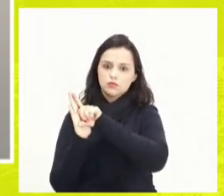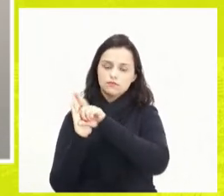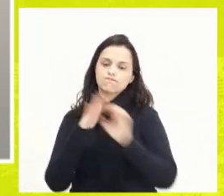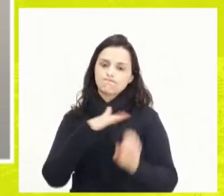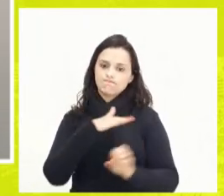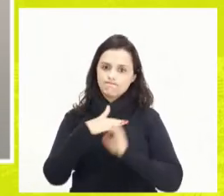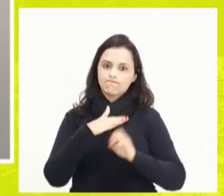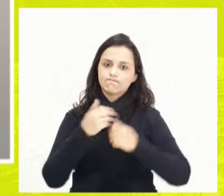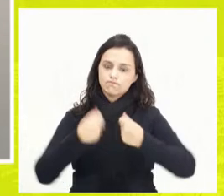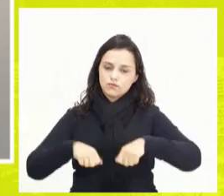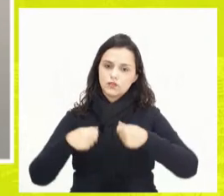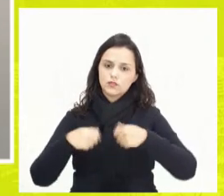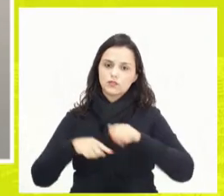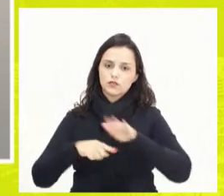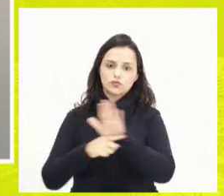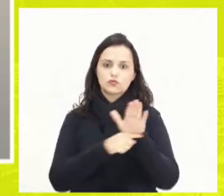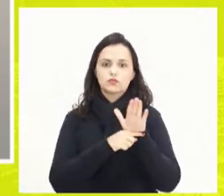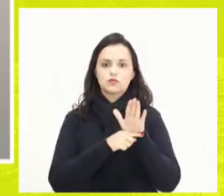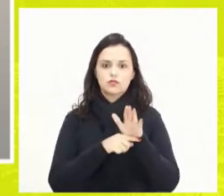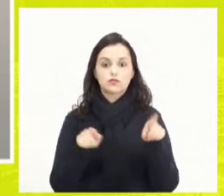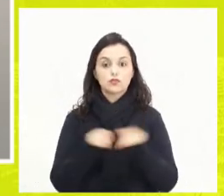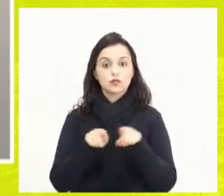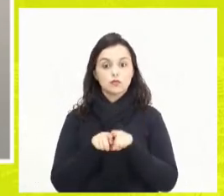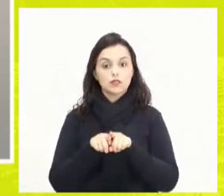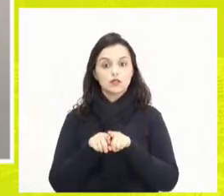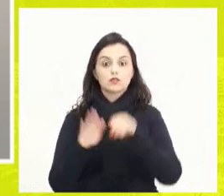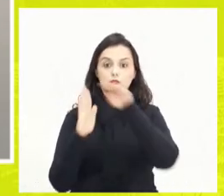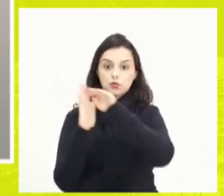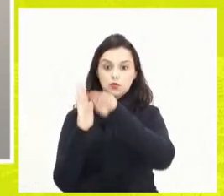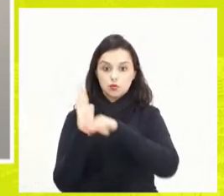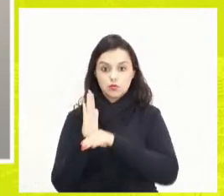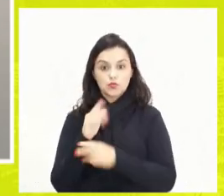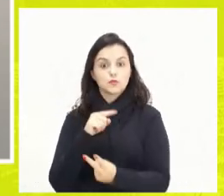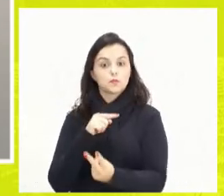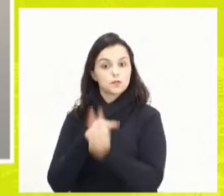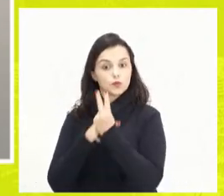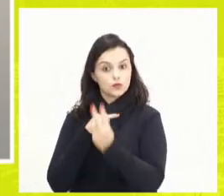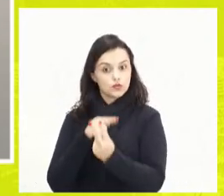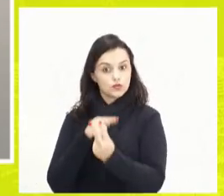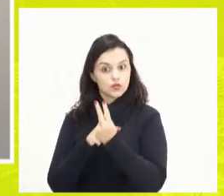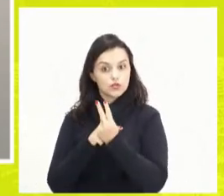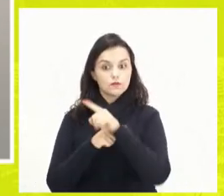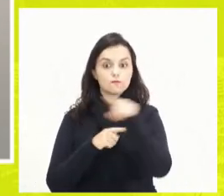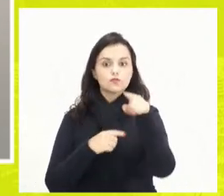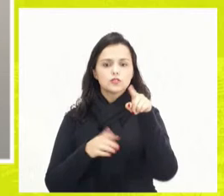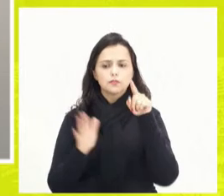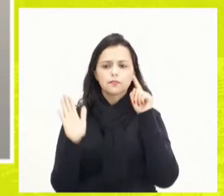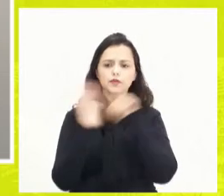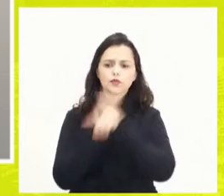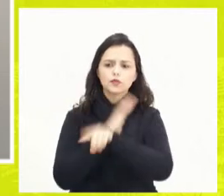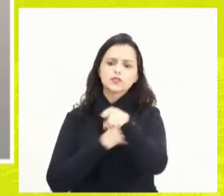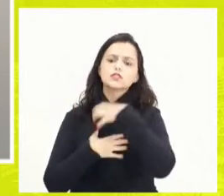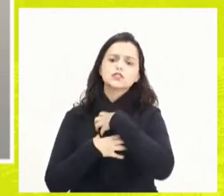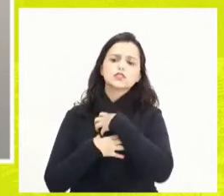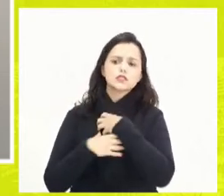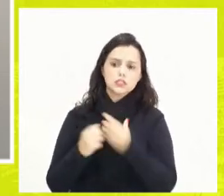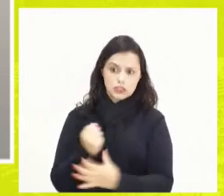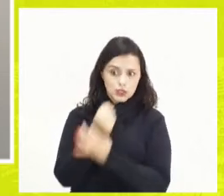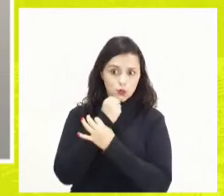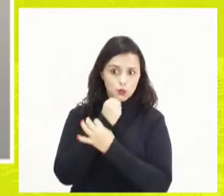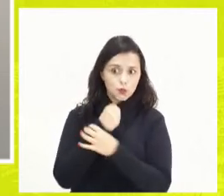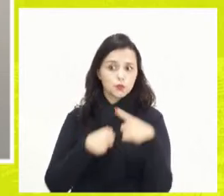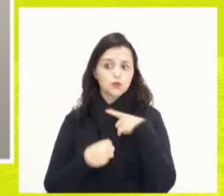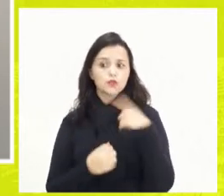take measures we need articles on how to protect to ask if people are feeling safe a place to